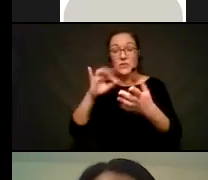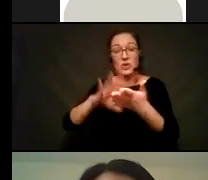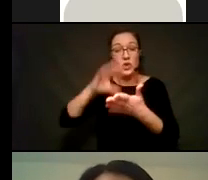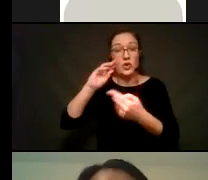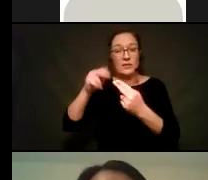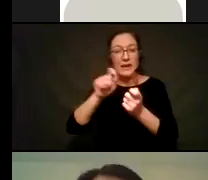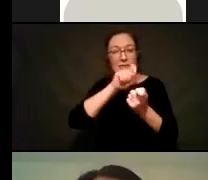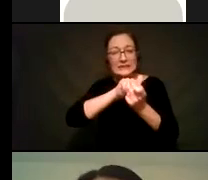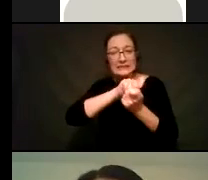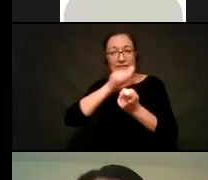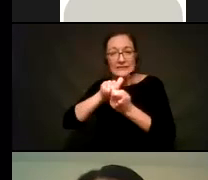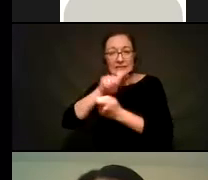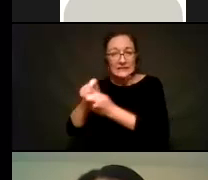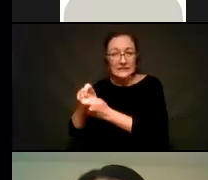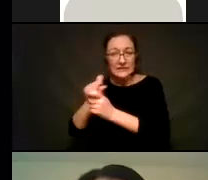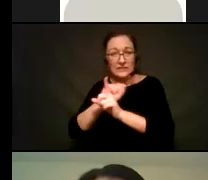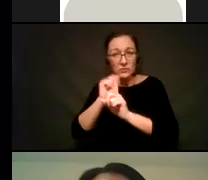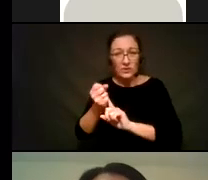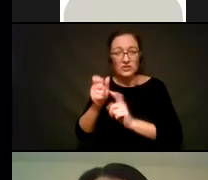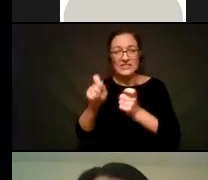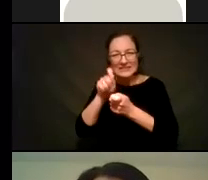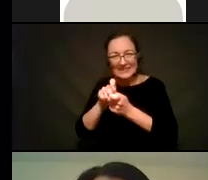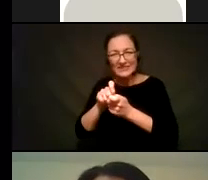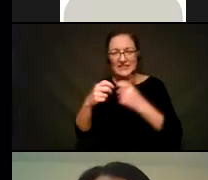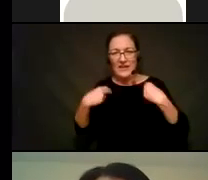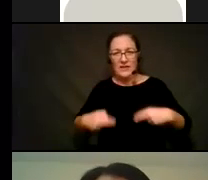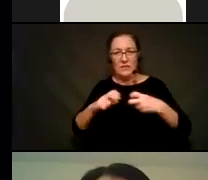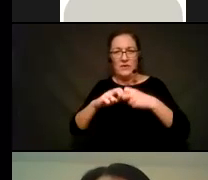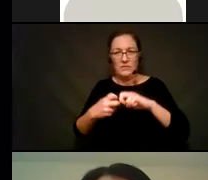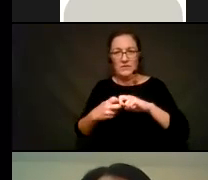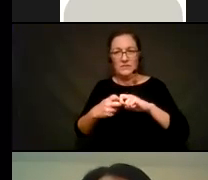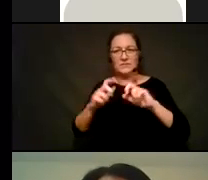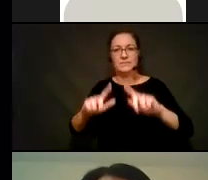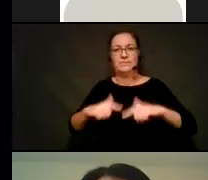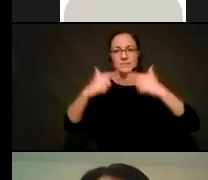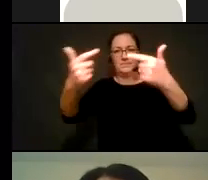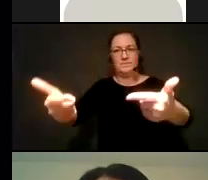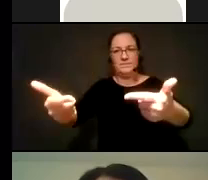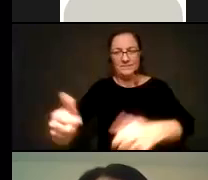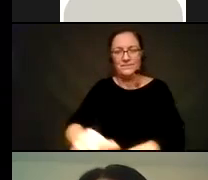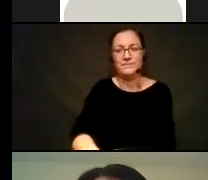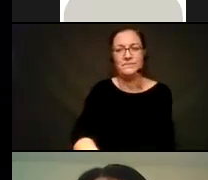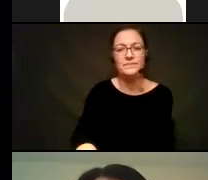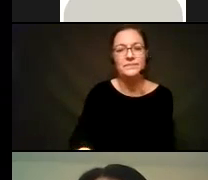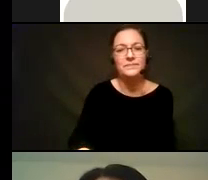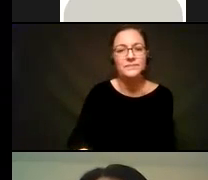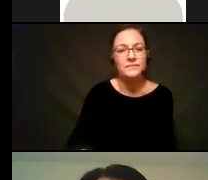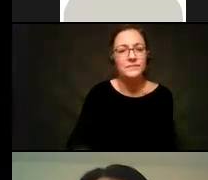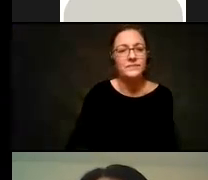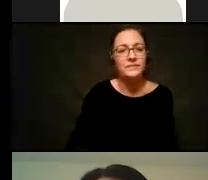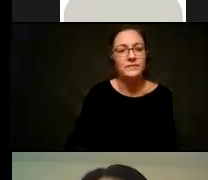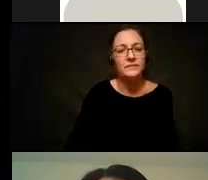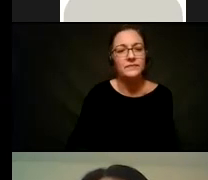and populations and specific medical conditions as we learn more. Okay. Thank you.